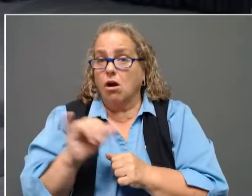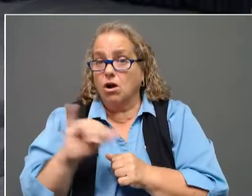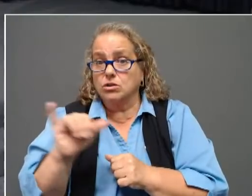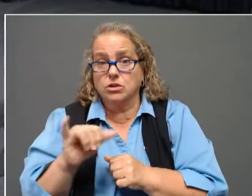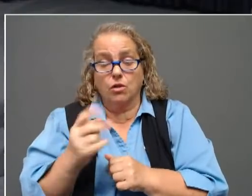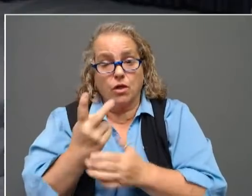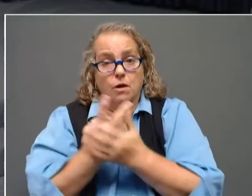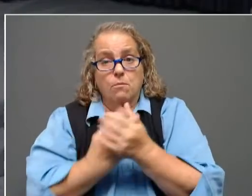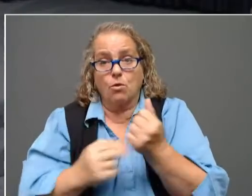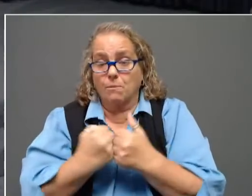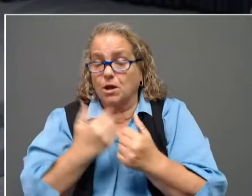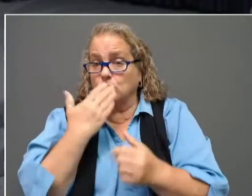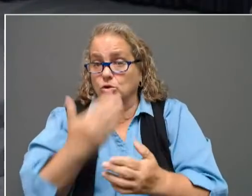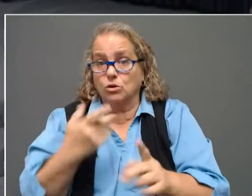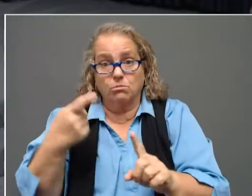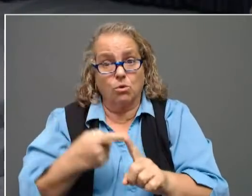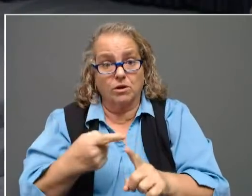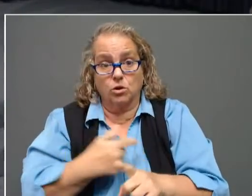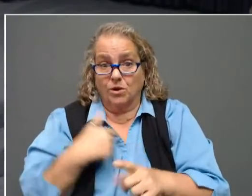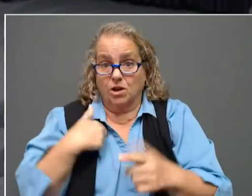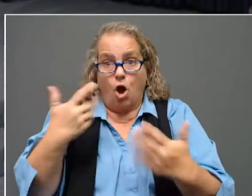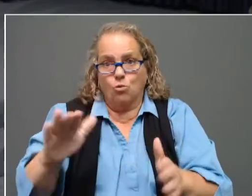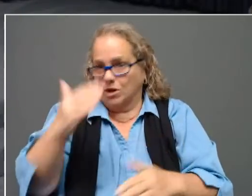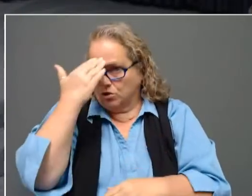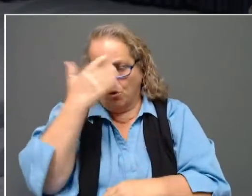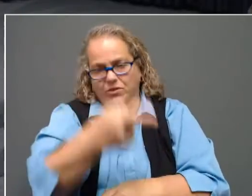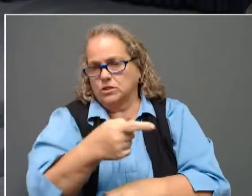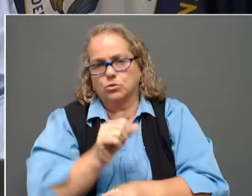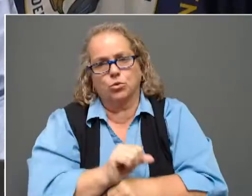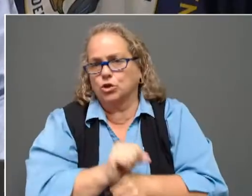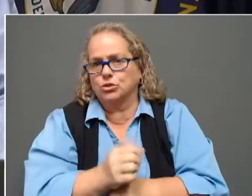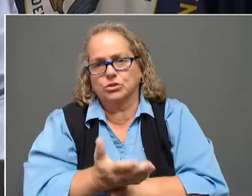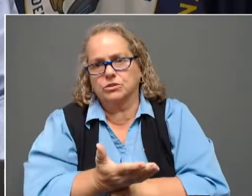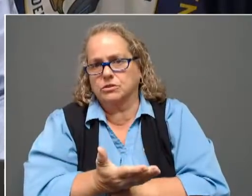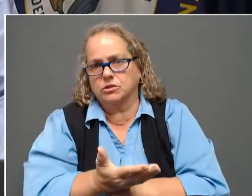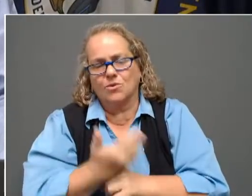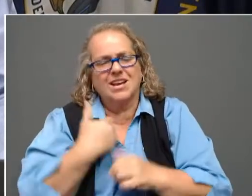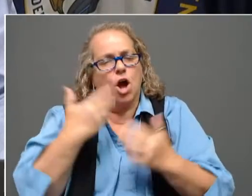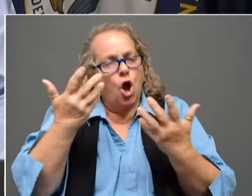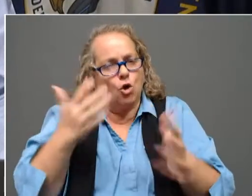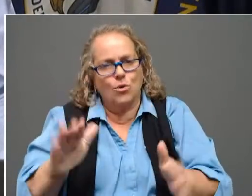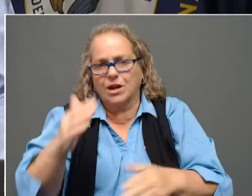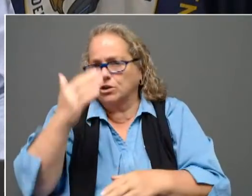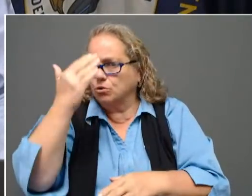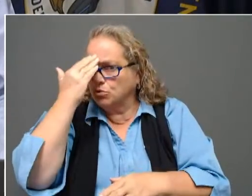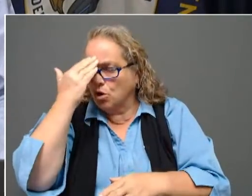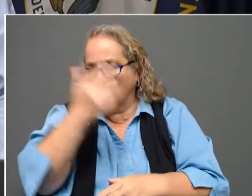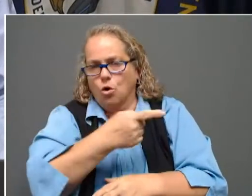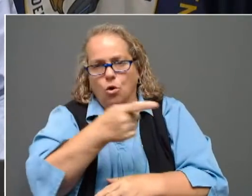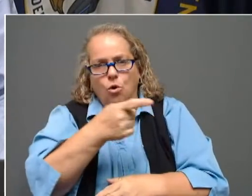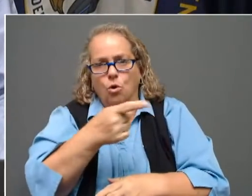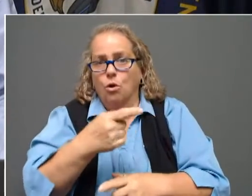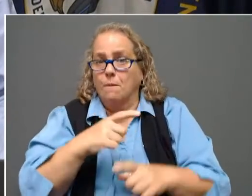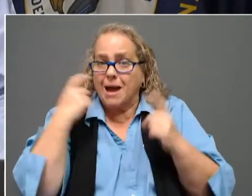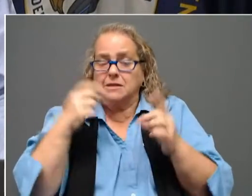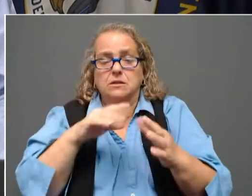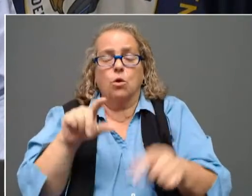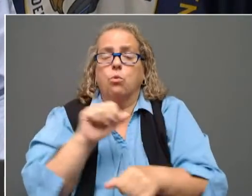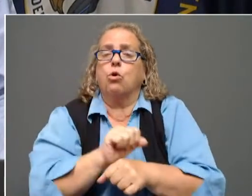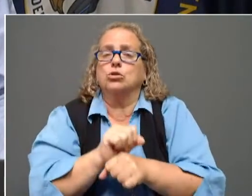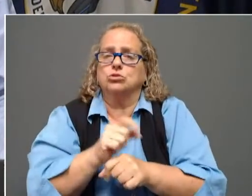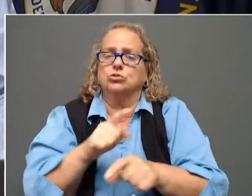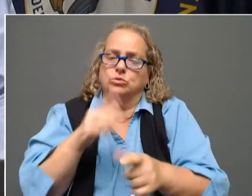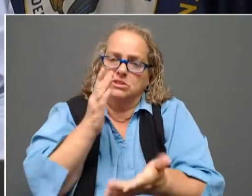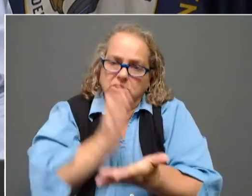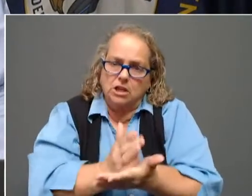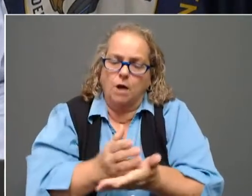really good point. We already know this works. We already know this works to stop the spread of COVID,